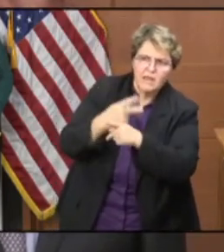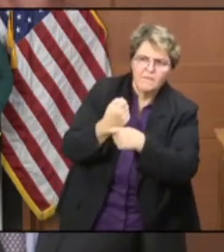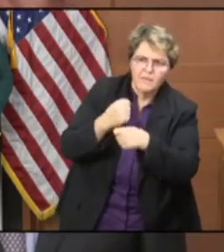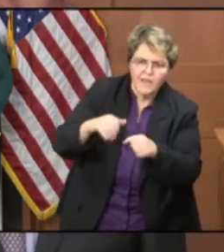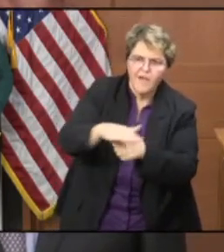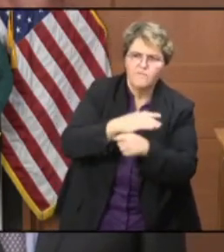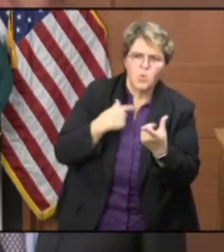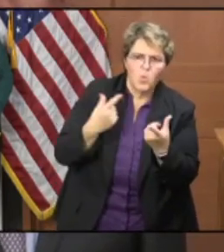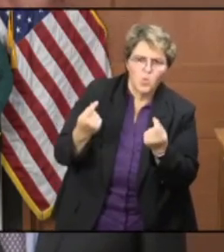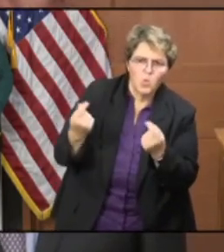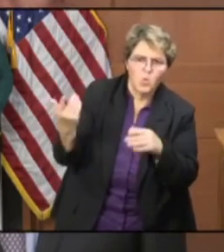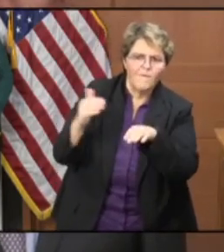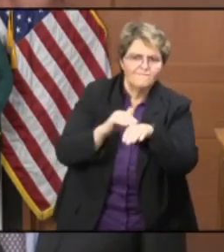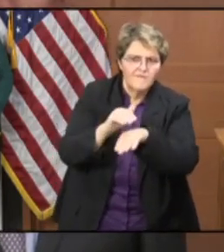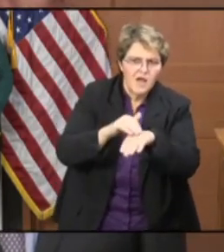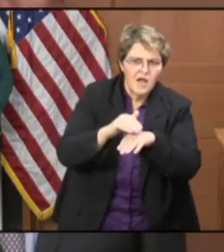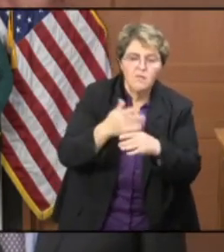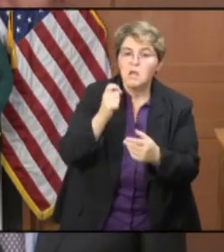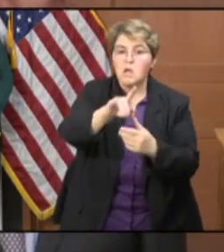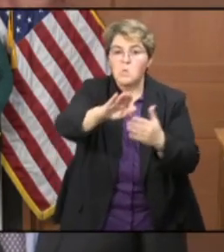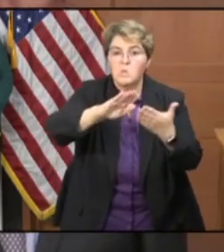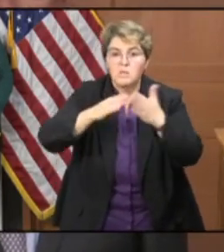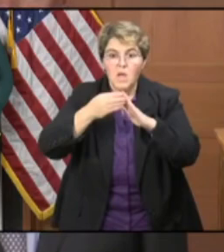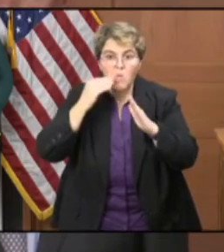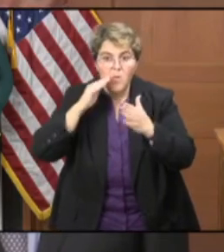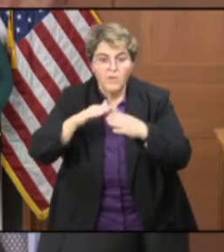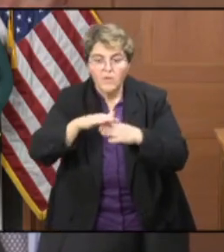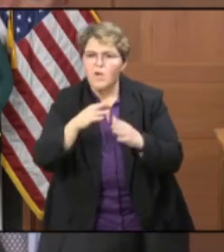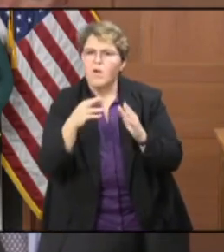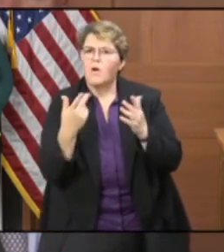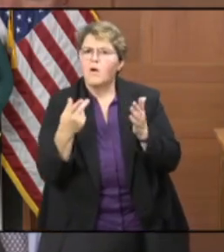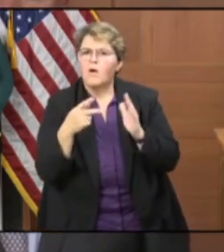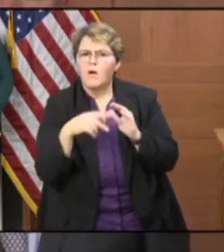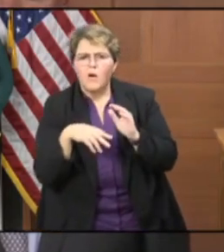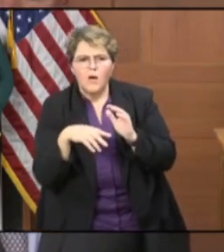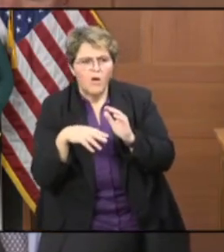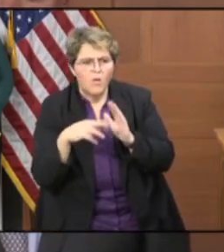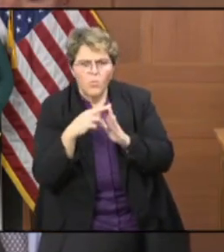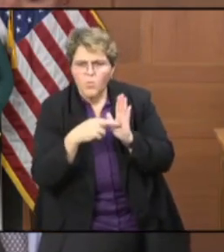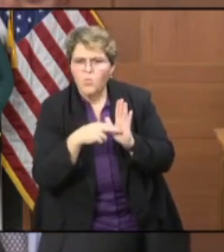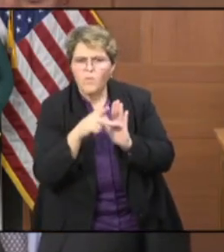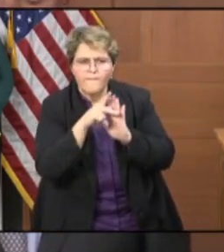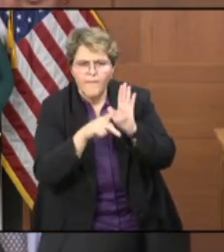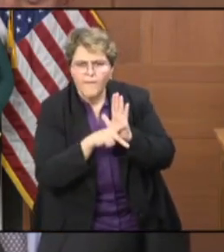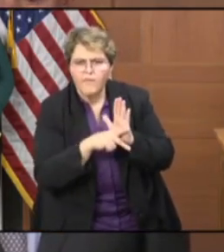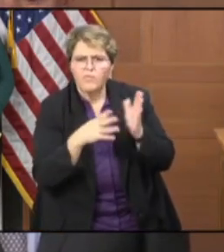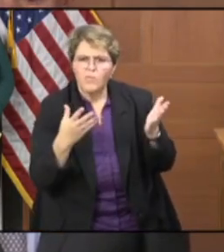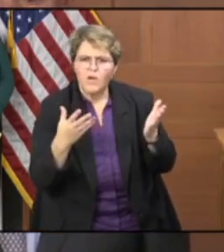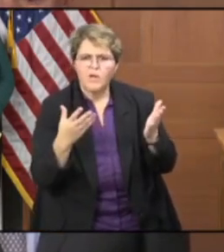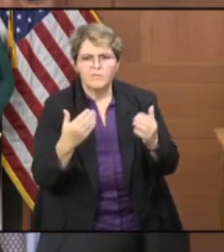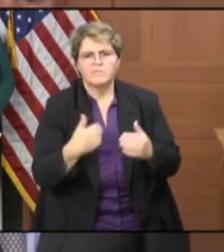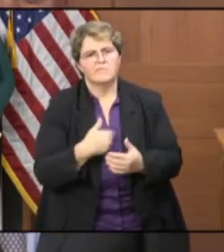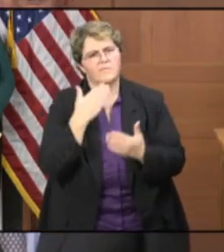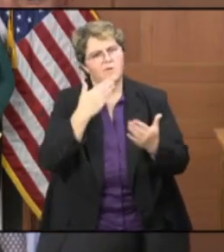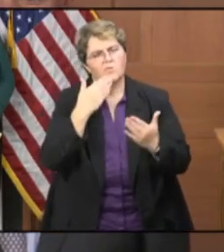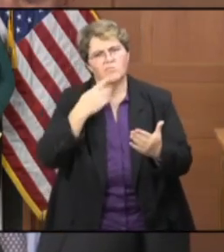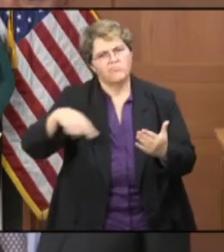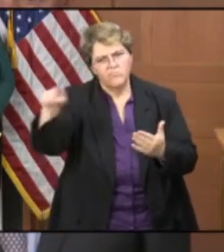to see if they have a ban that's in place. So with that, I'm very grateful for all the support that we've received